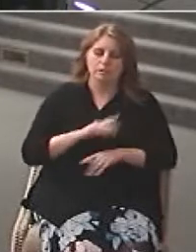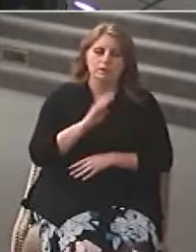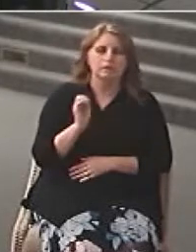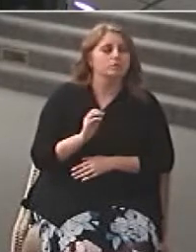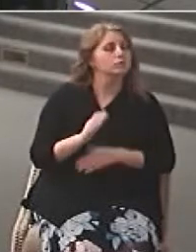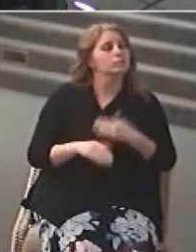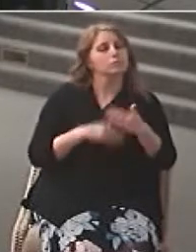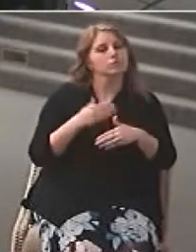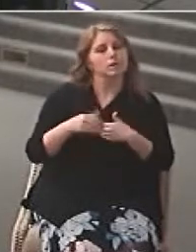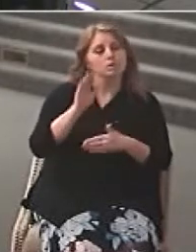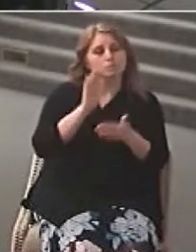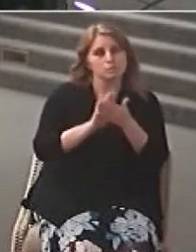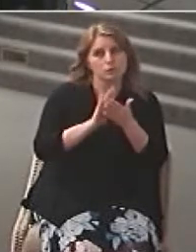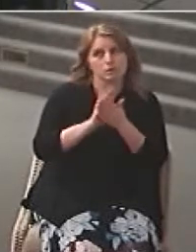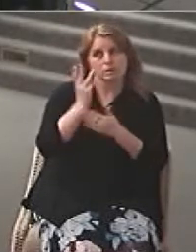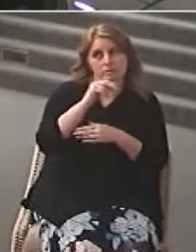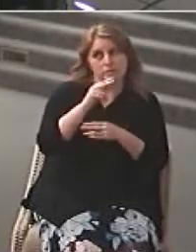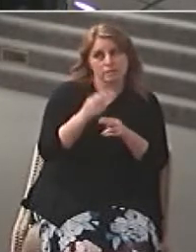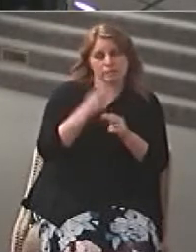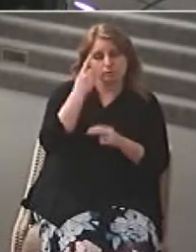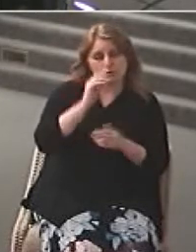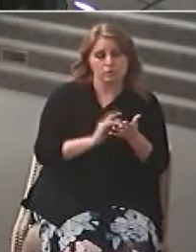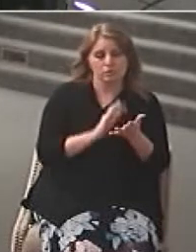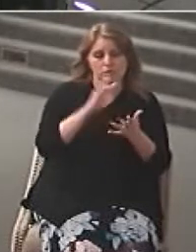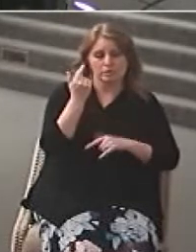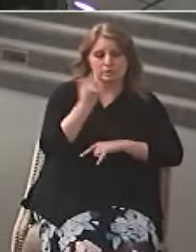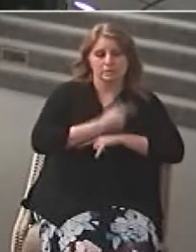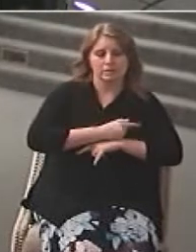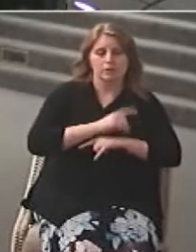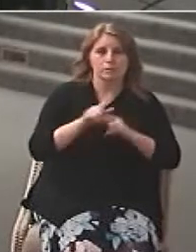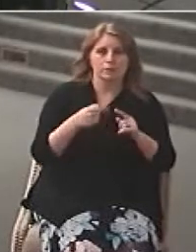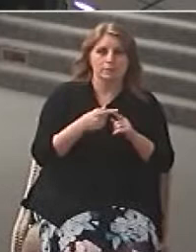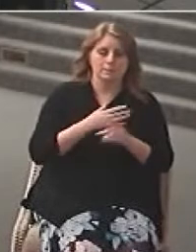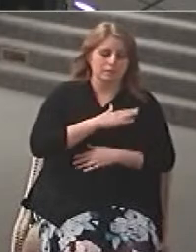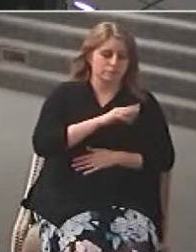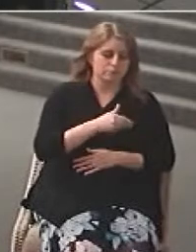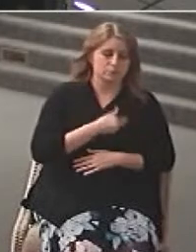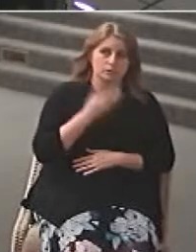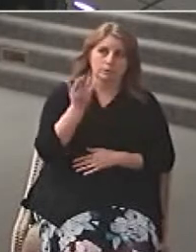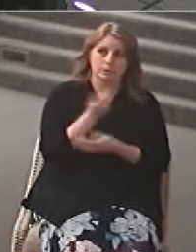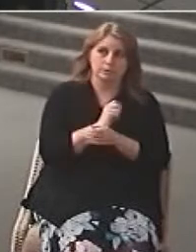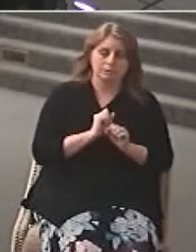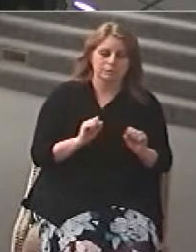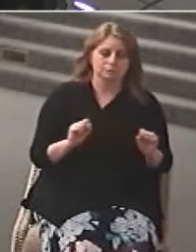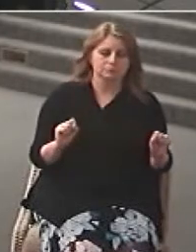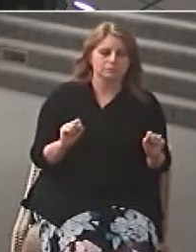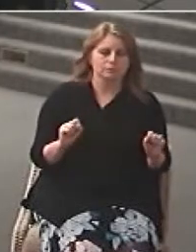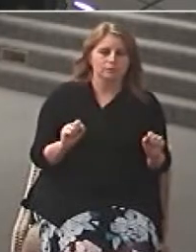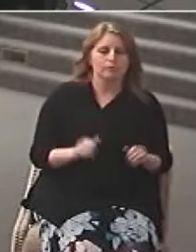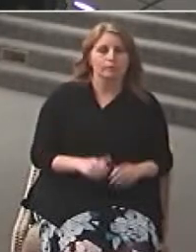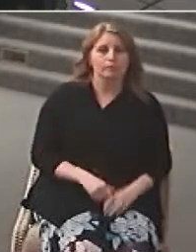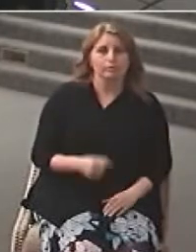roll, praising His name for the glorious day when you save my soul.